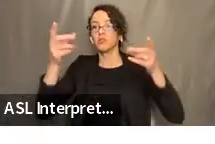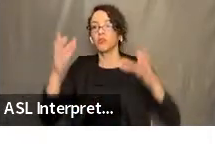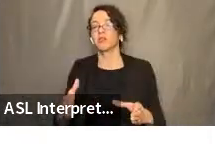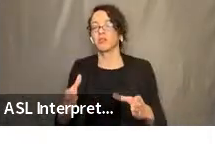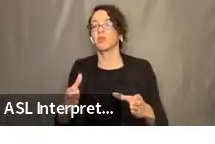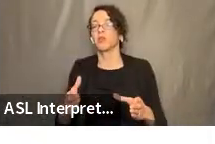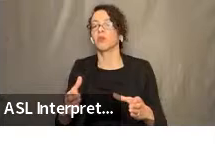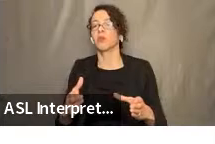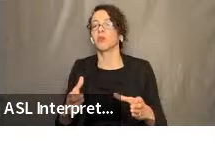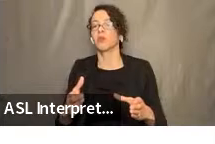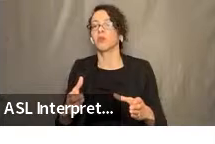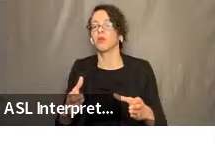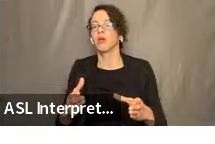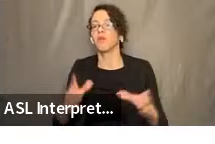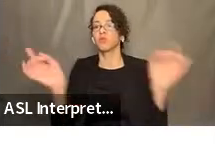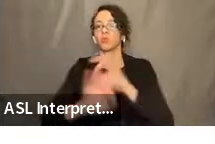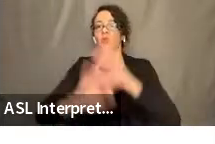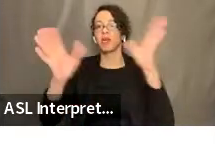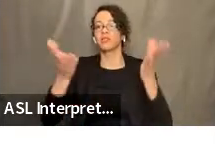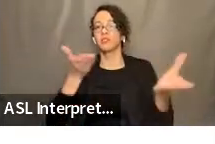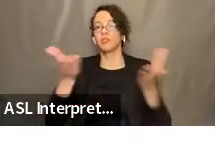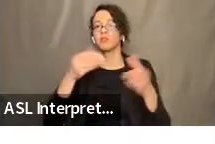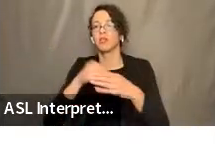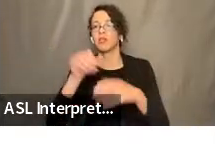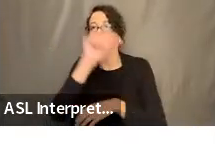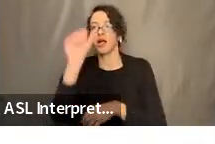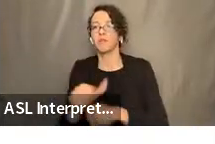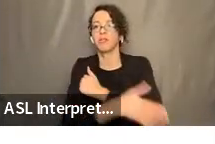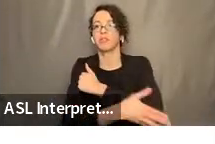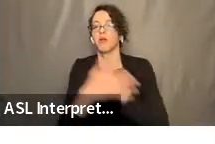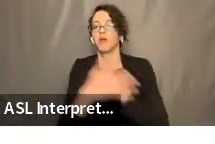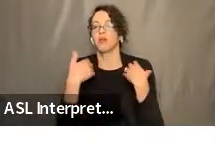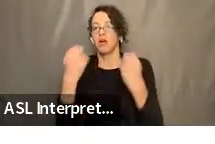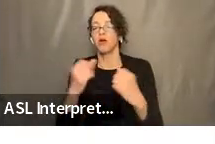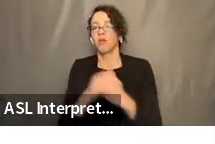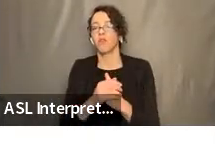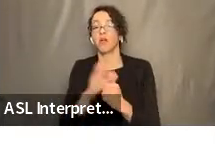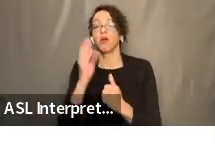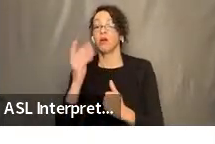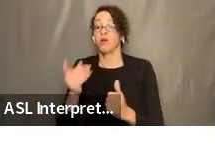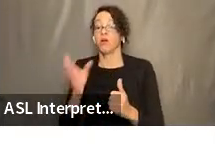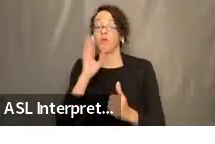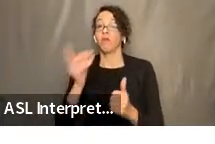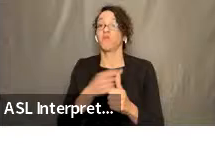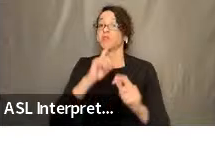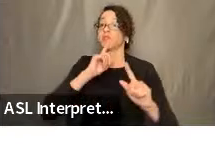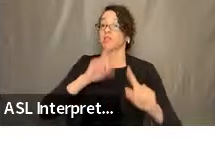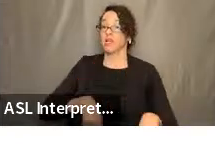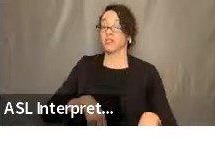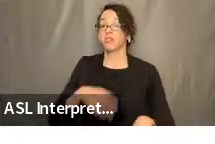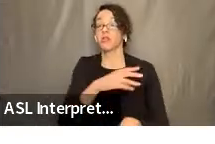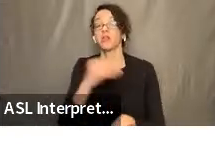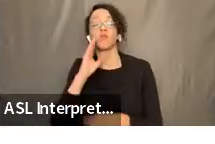read her answer, and then I will invite you, Dr. Freeman and Director McFadden, to answer as well.